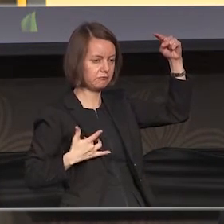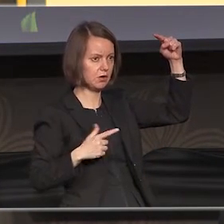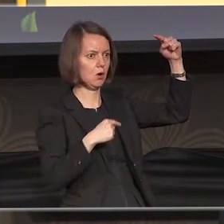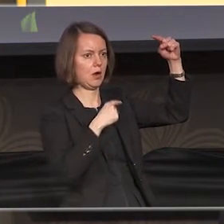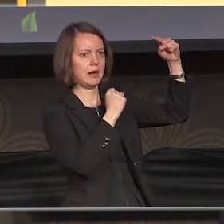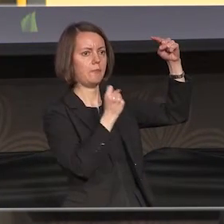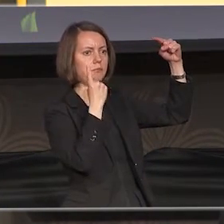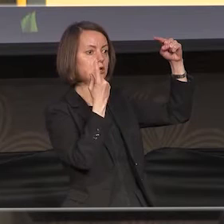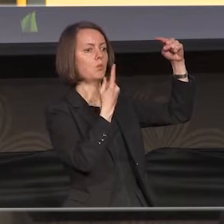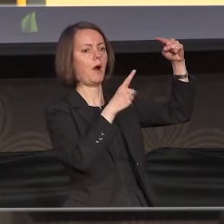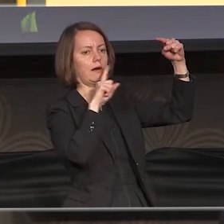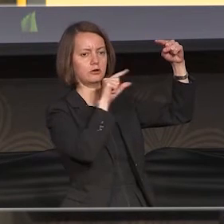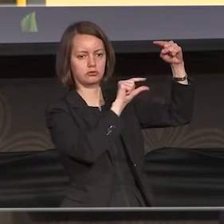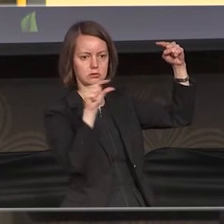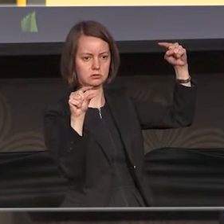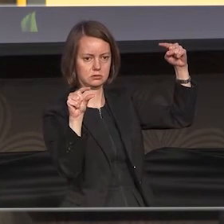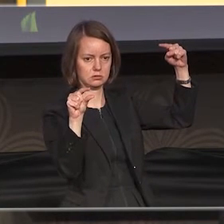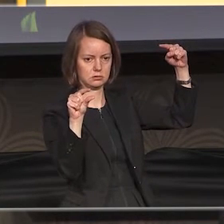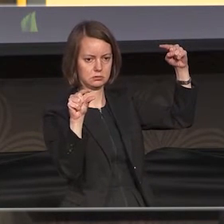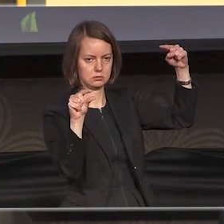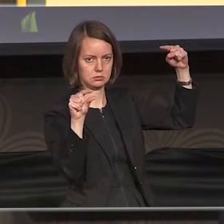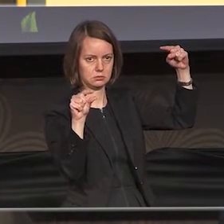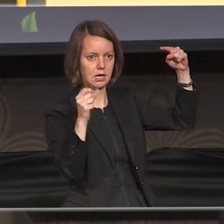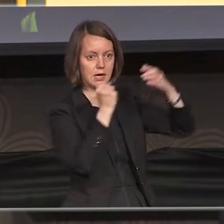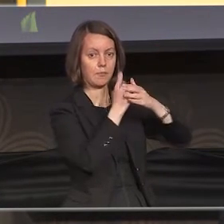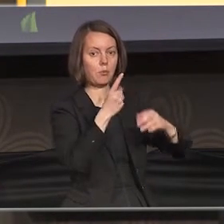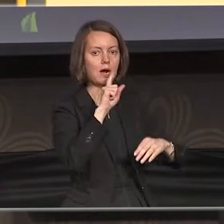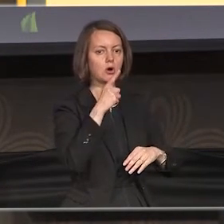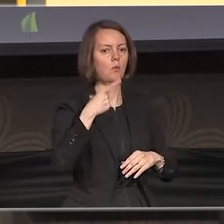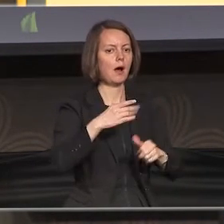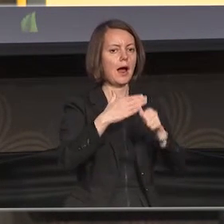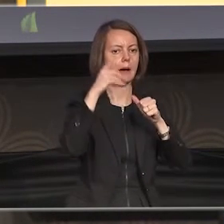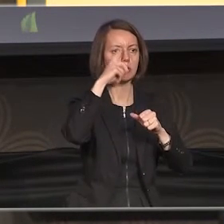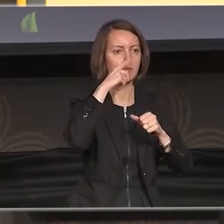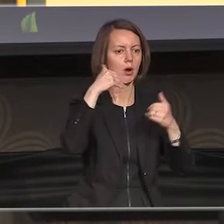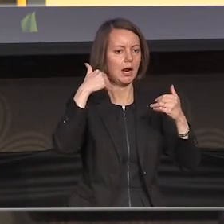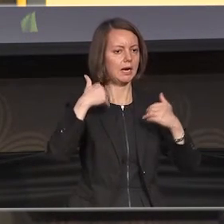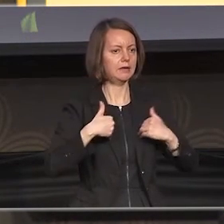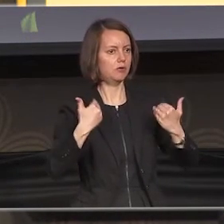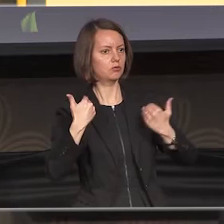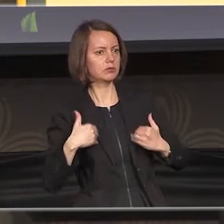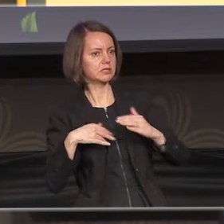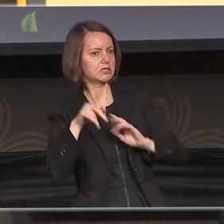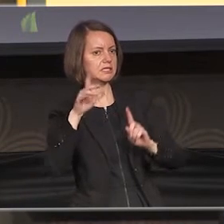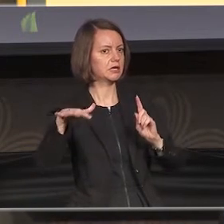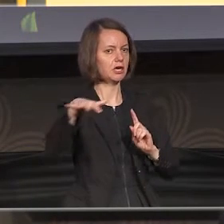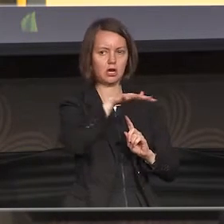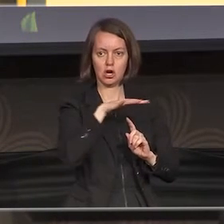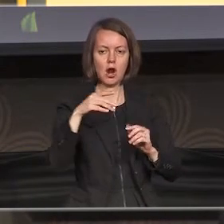people being forced to the fringes of larger towns where they face the threat of dislocation, violence,